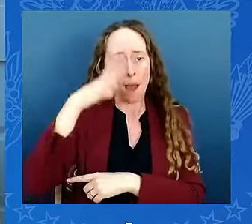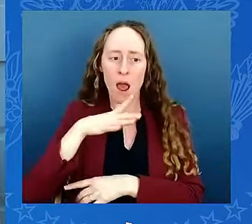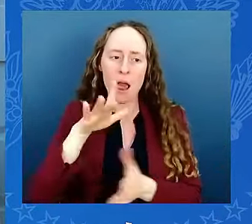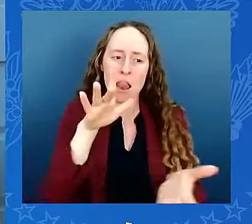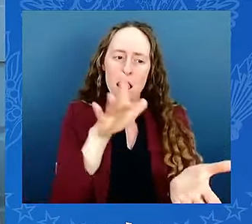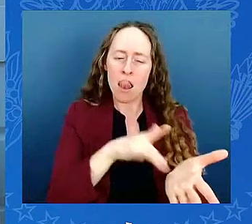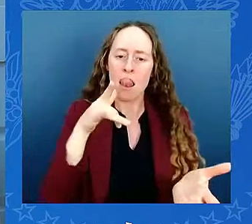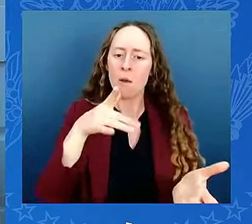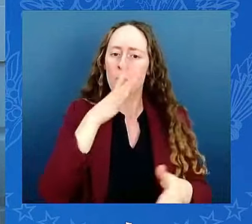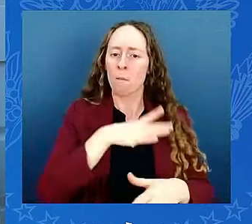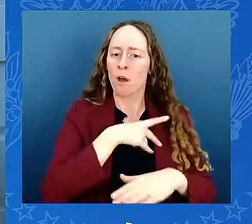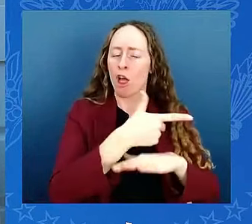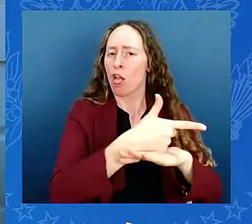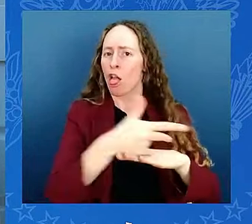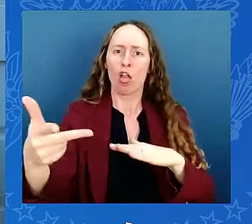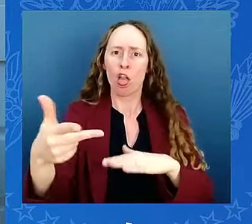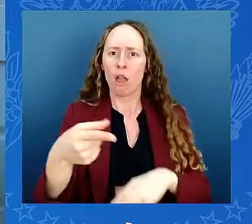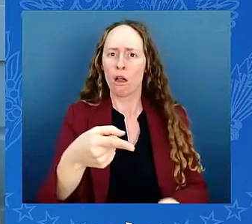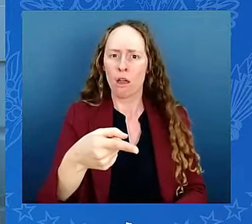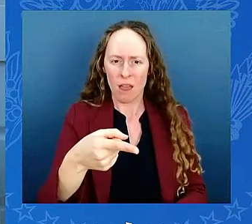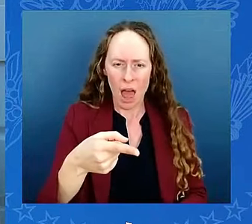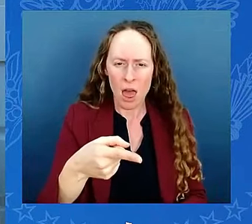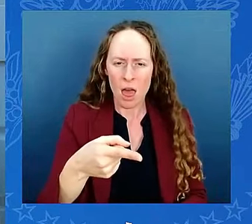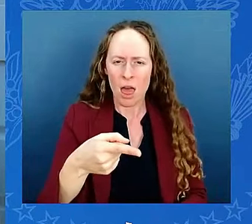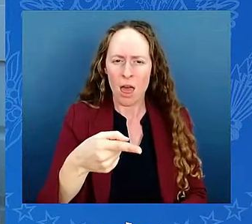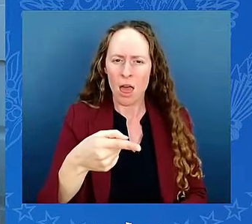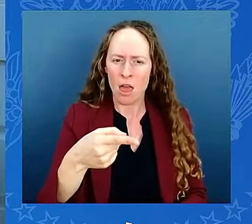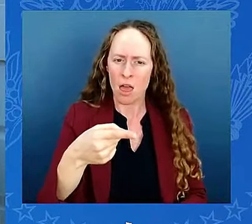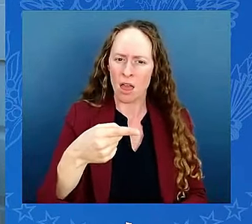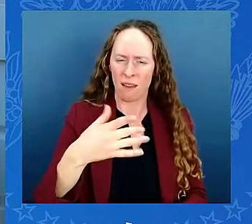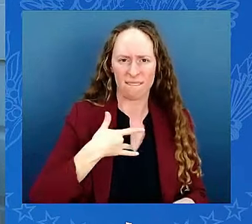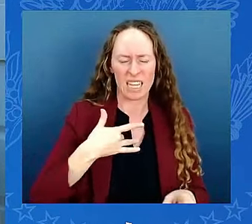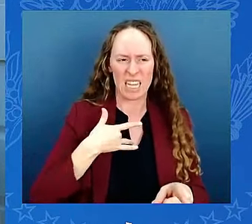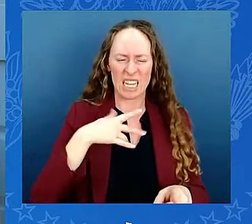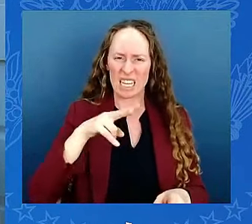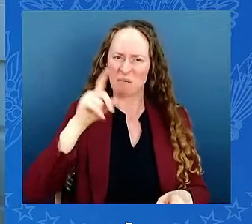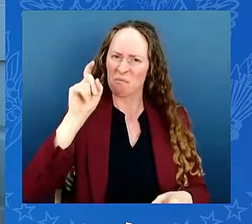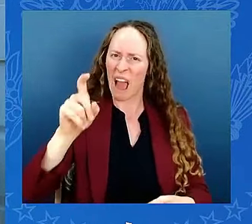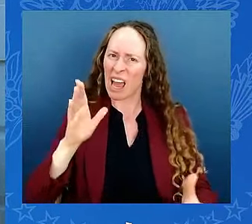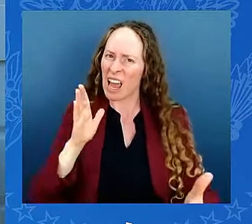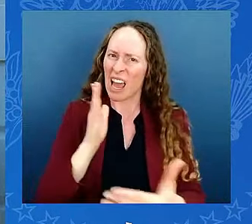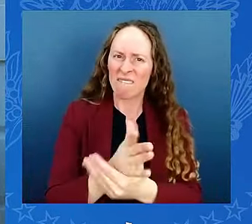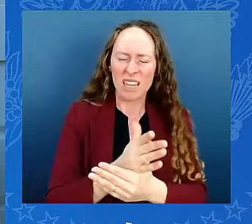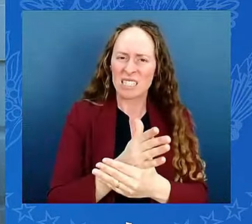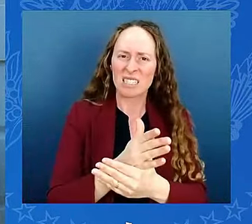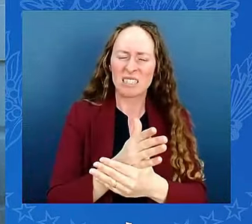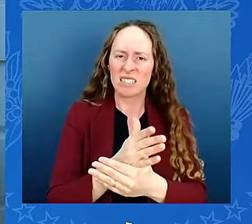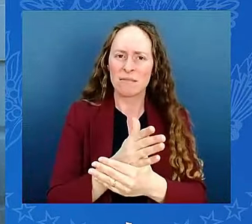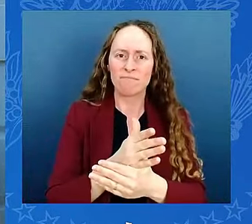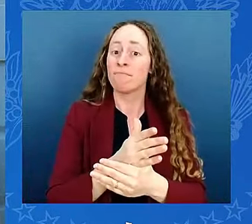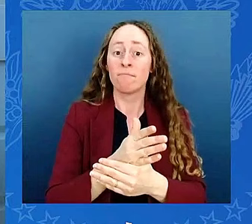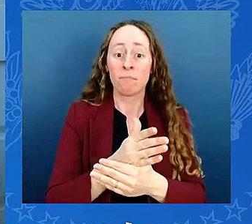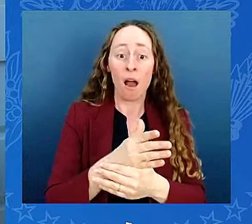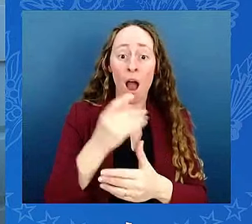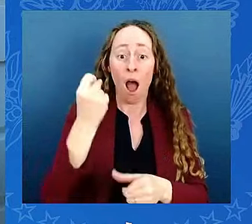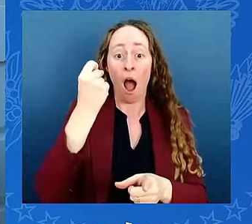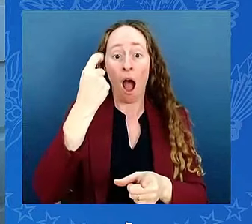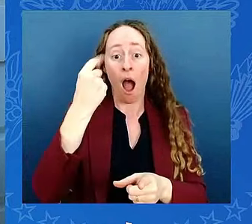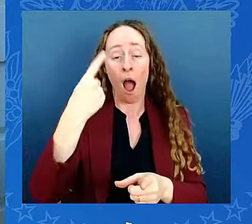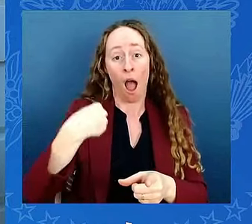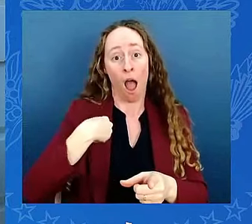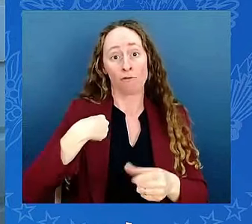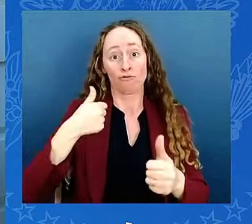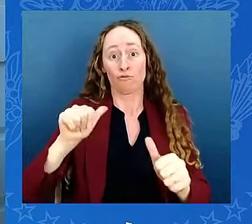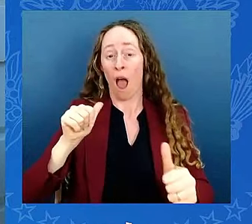moment. We intervened. While trying to confront and remove the perpetrator, I was shot twice. But I'm still